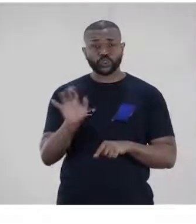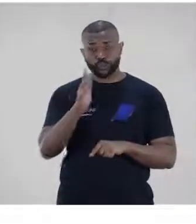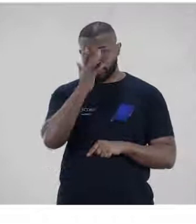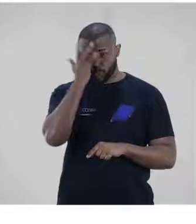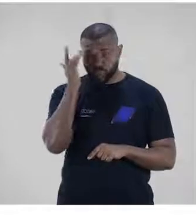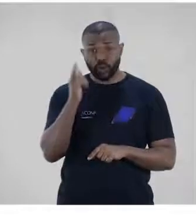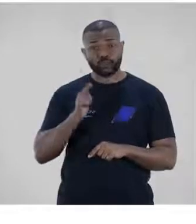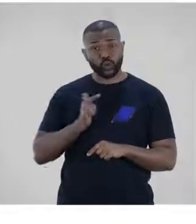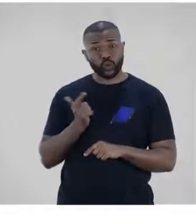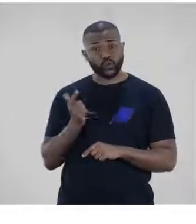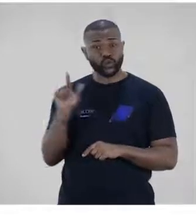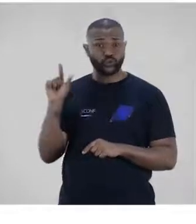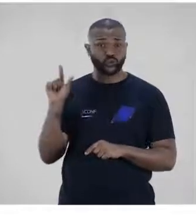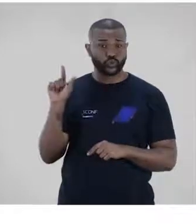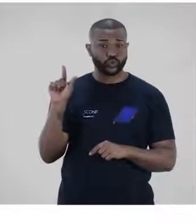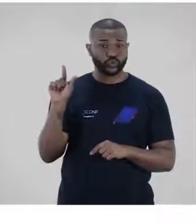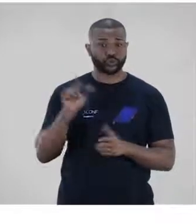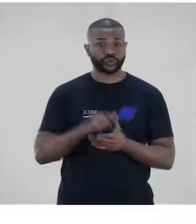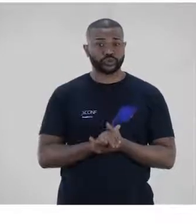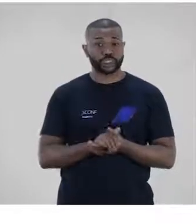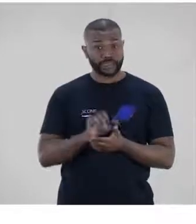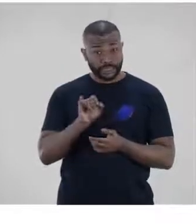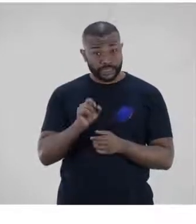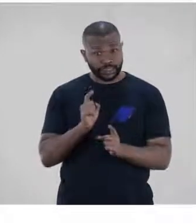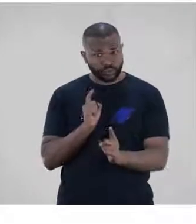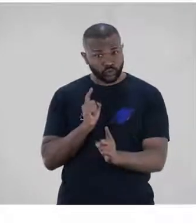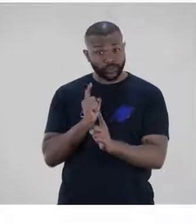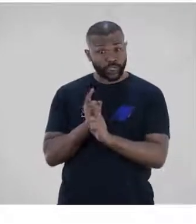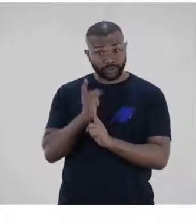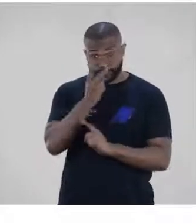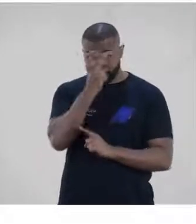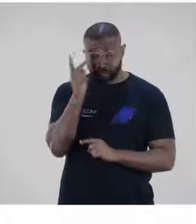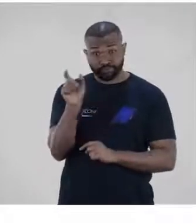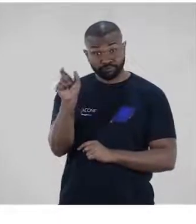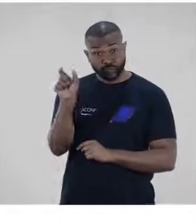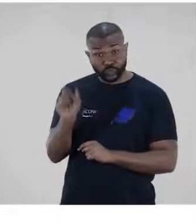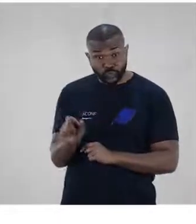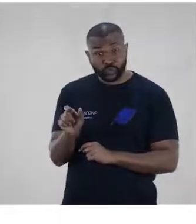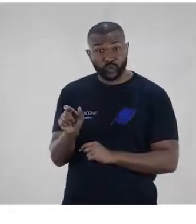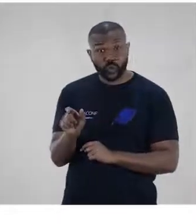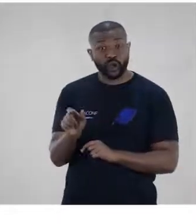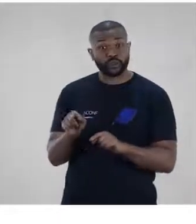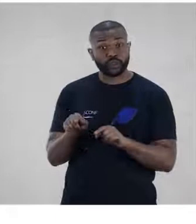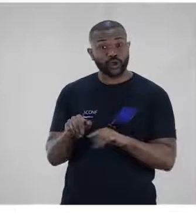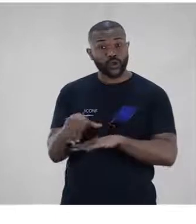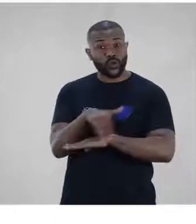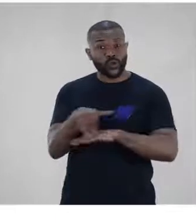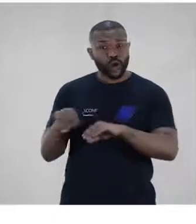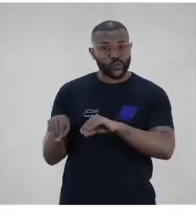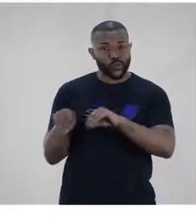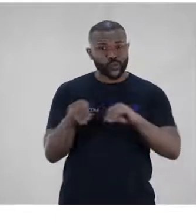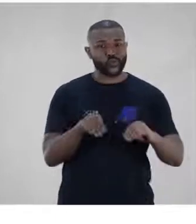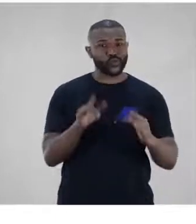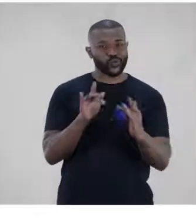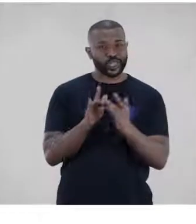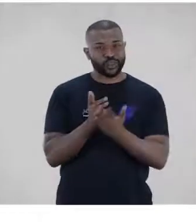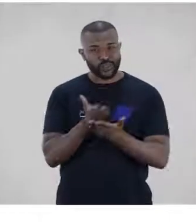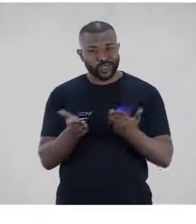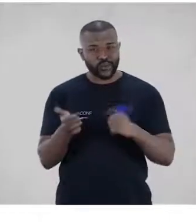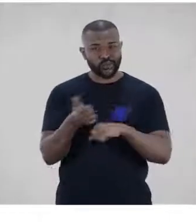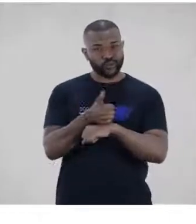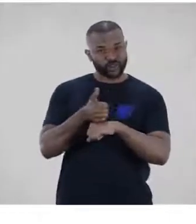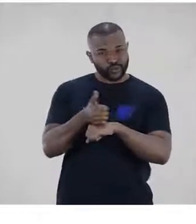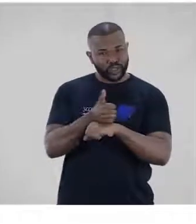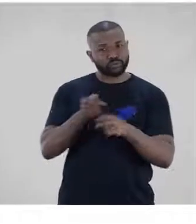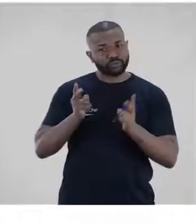a cohort of you change your address, you seem to have lost touch with your, kind of doctor that you always went